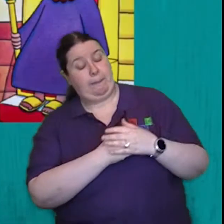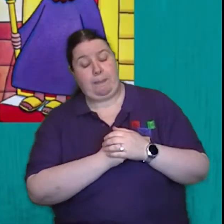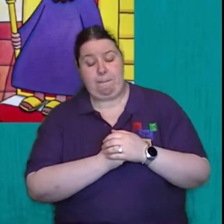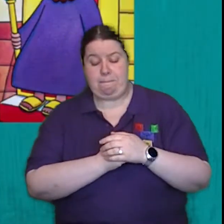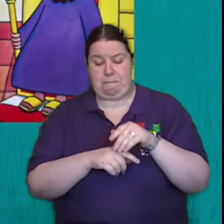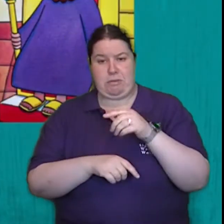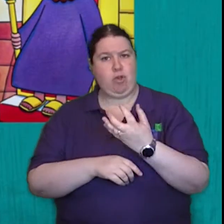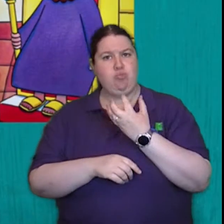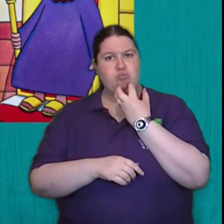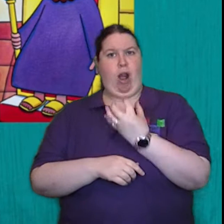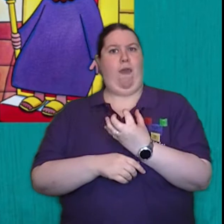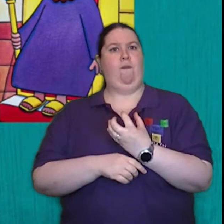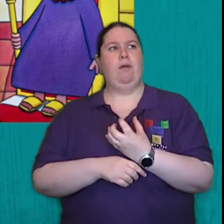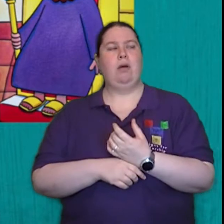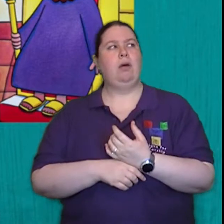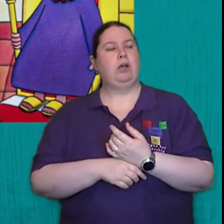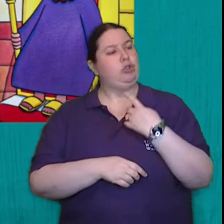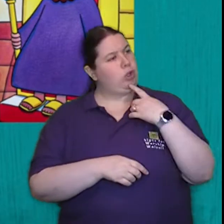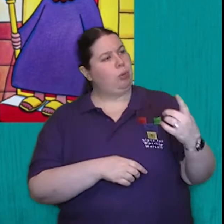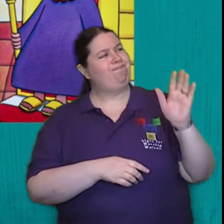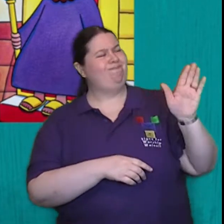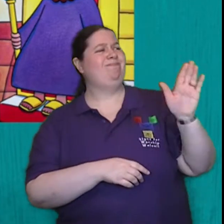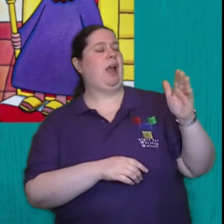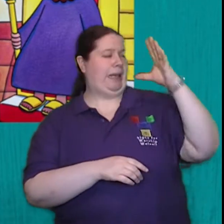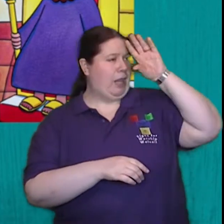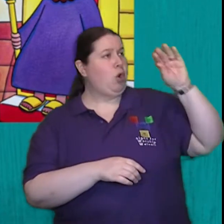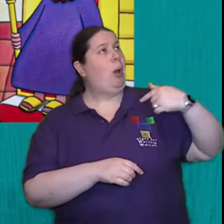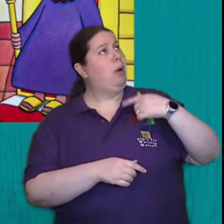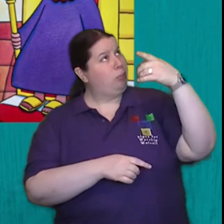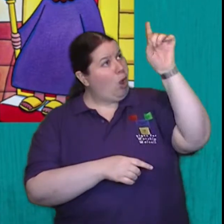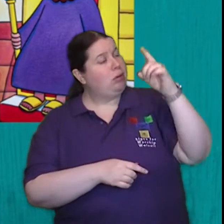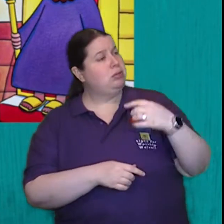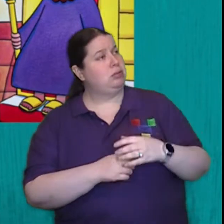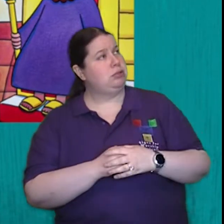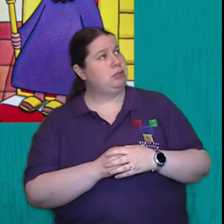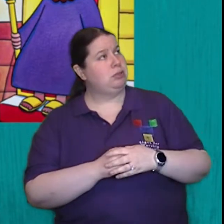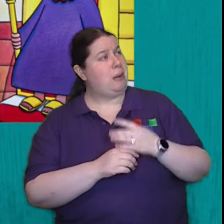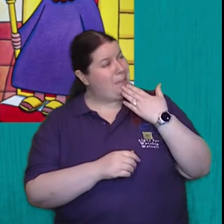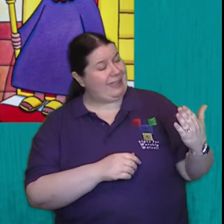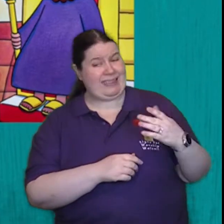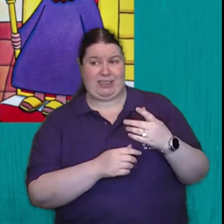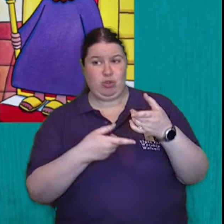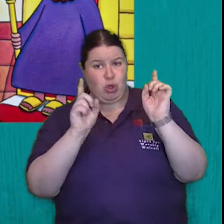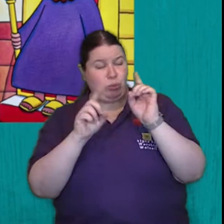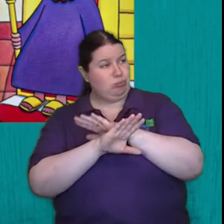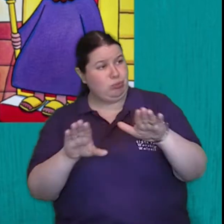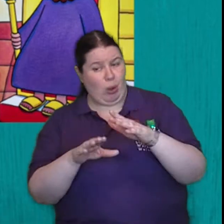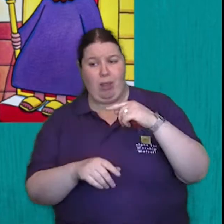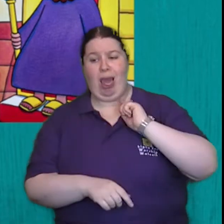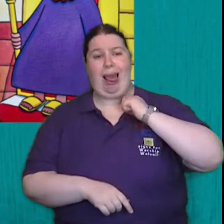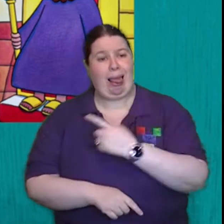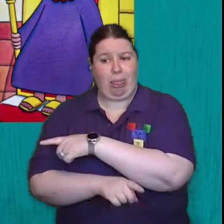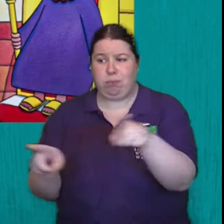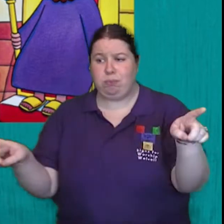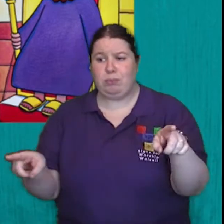the feast, Esther was brave and told the king that she followed God. She told him not to kill the Jewish people, and